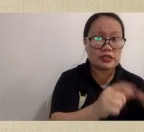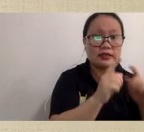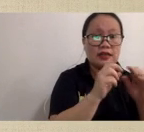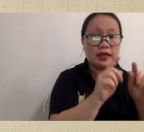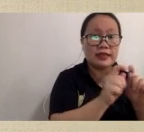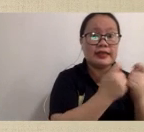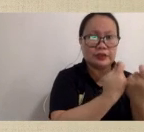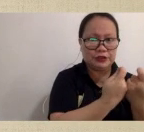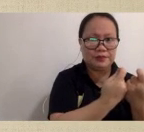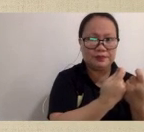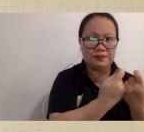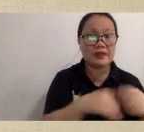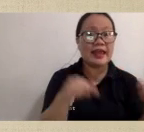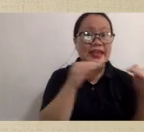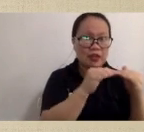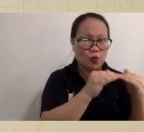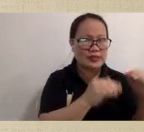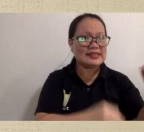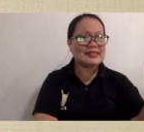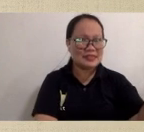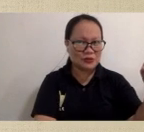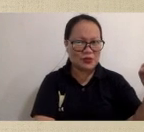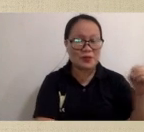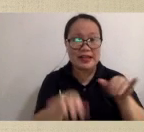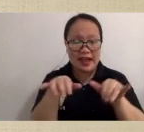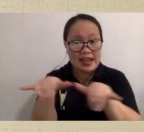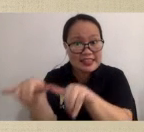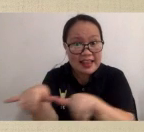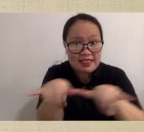term. Equals 0.